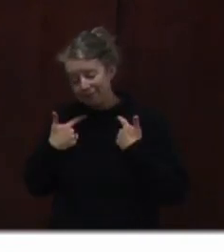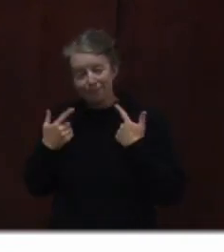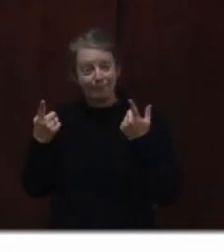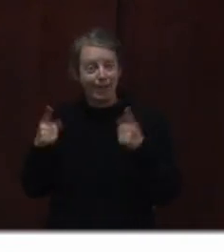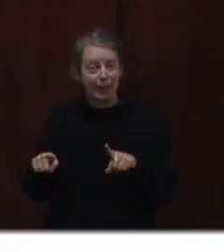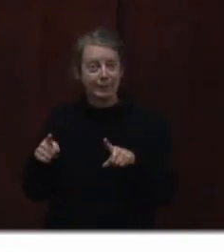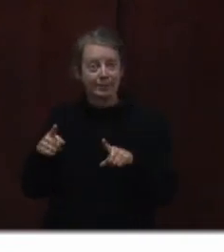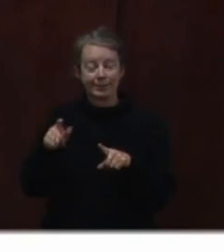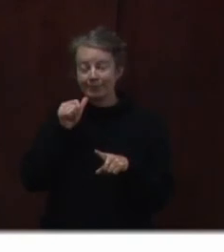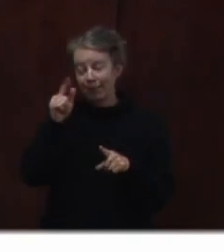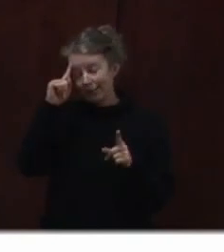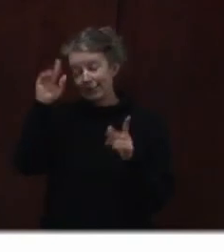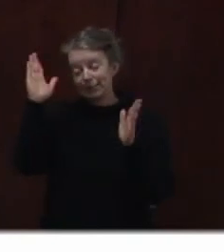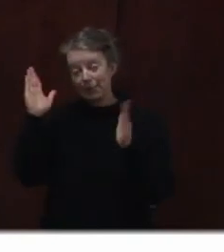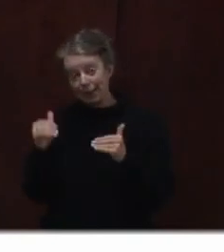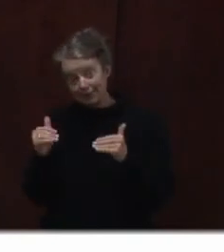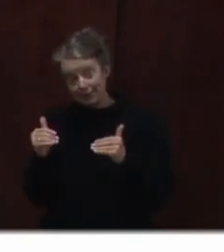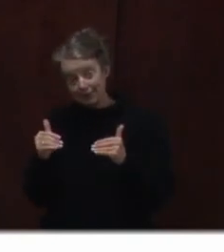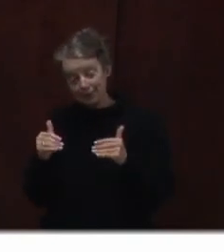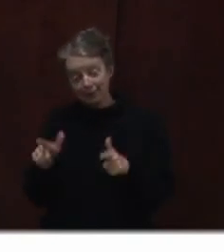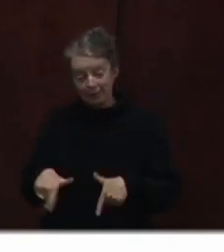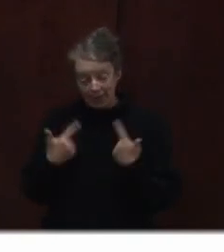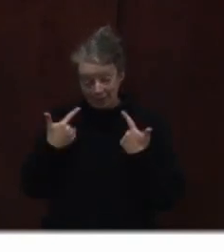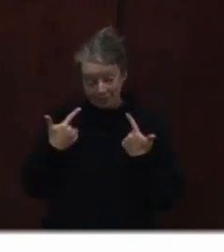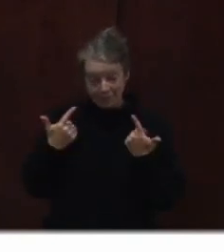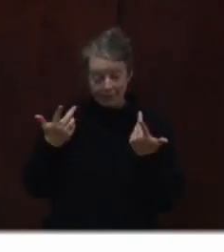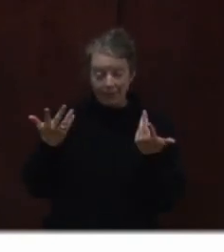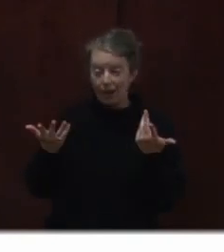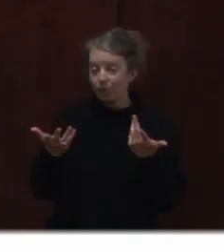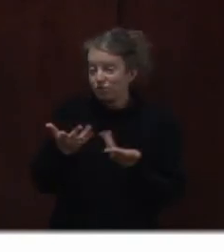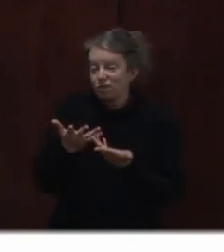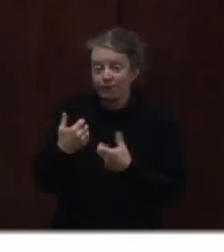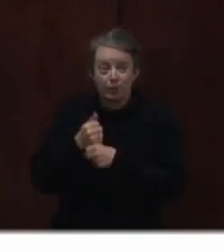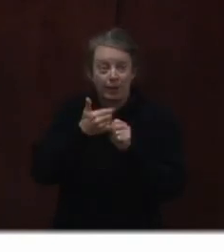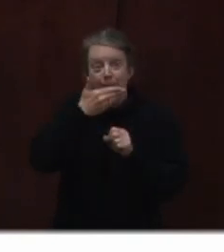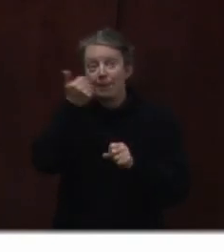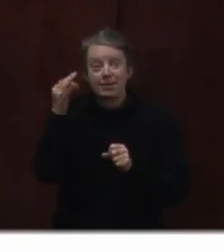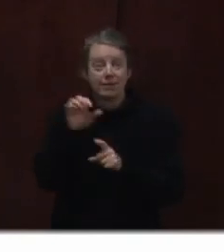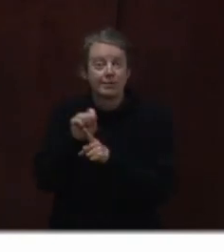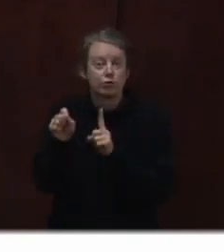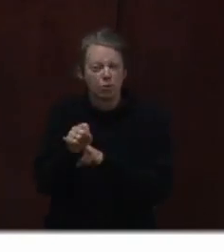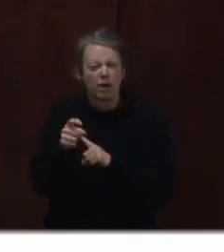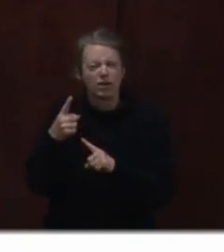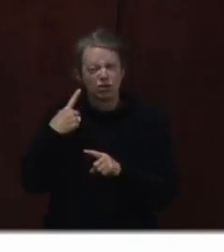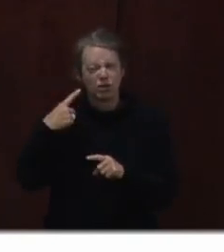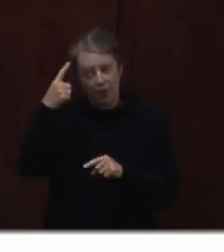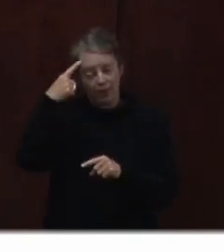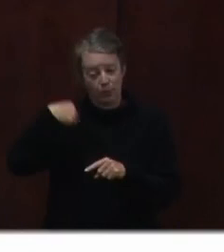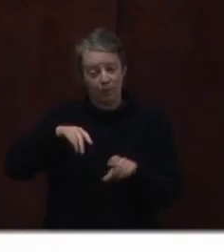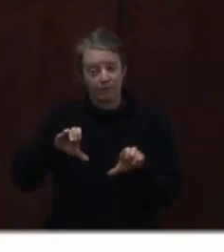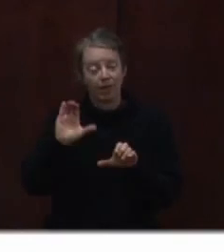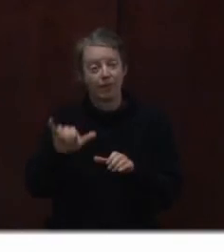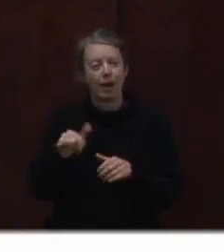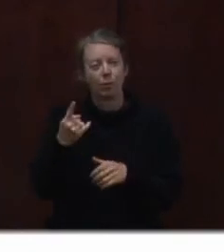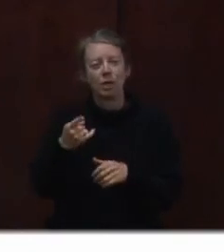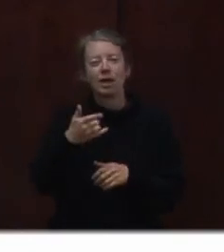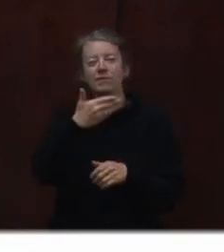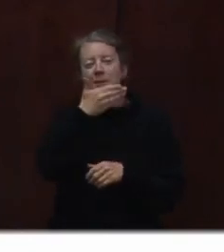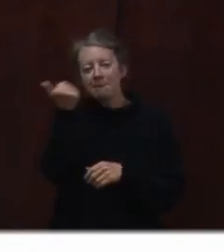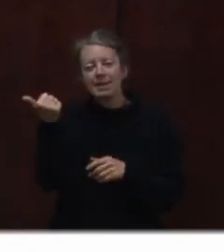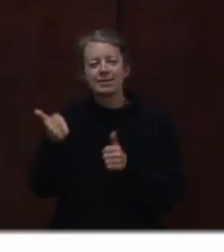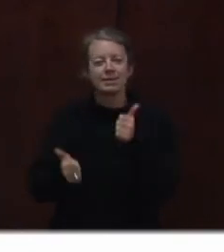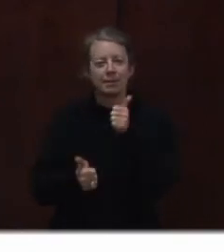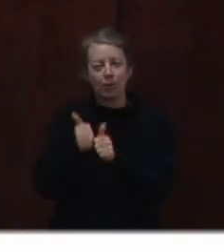to make lemonades out of the lemons. And I think we've done that, and one of the full cups of lemonade that I've been able